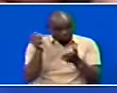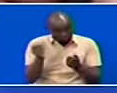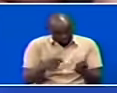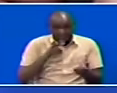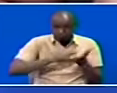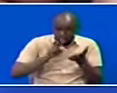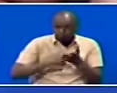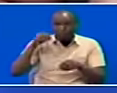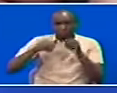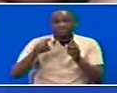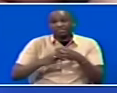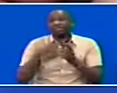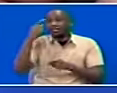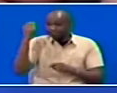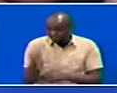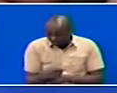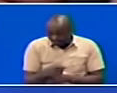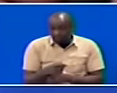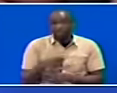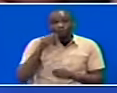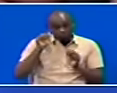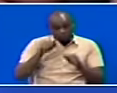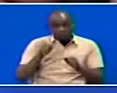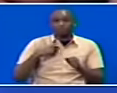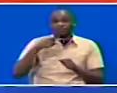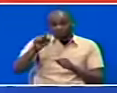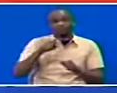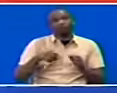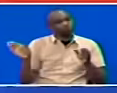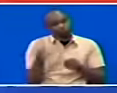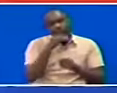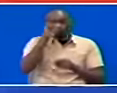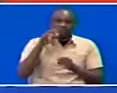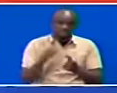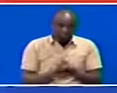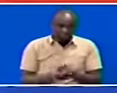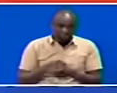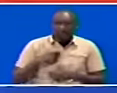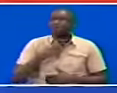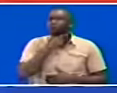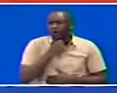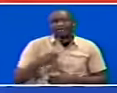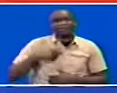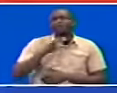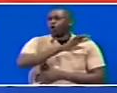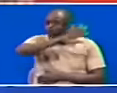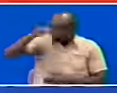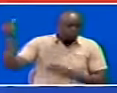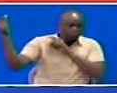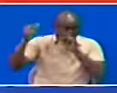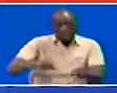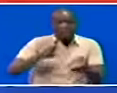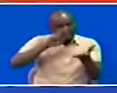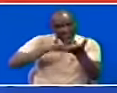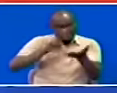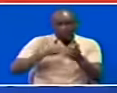that starts mid next month and vote for the opposition to form the next government. So mimi nataka kila mmoja ajitokeze aende